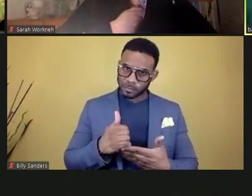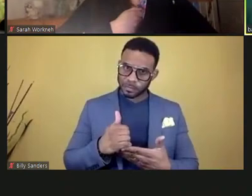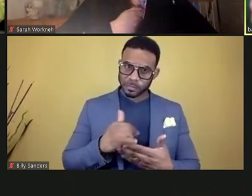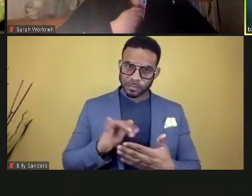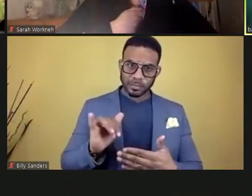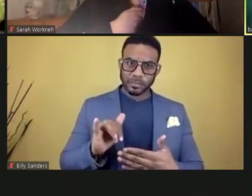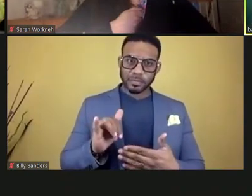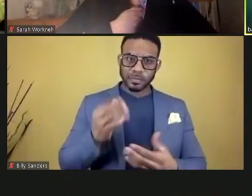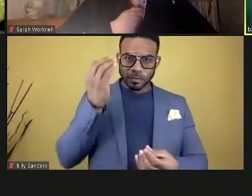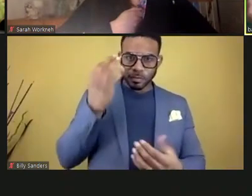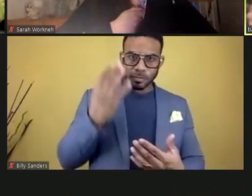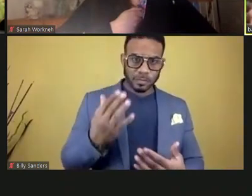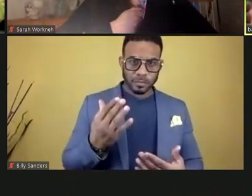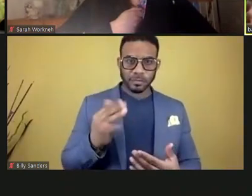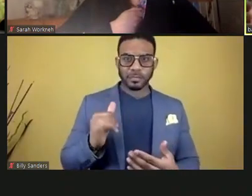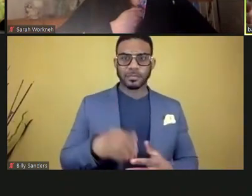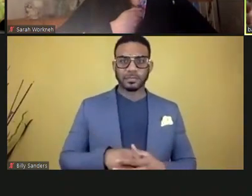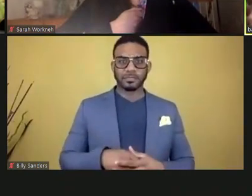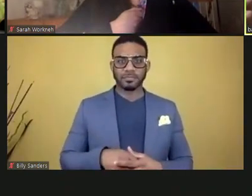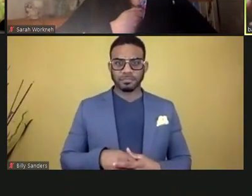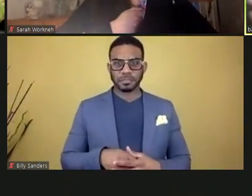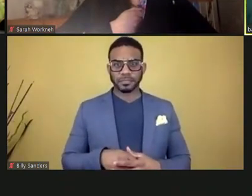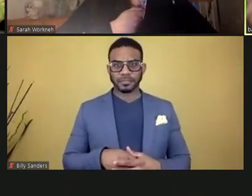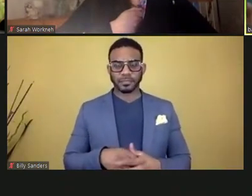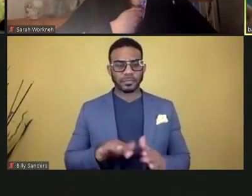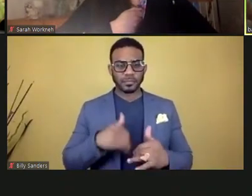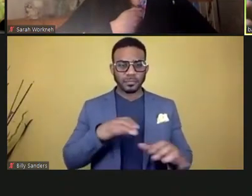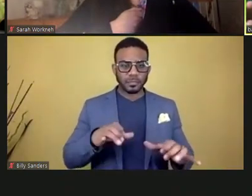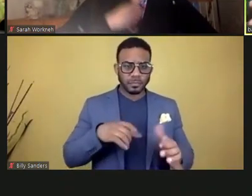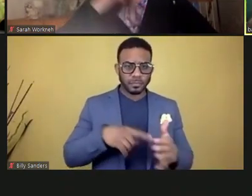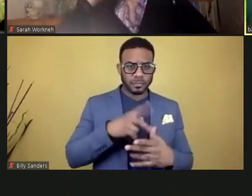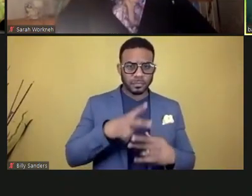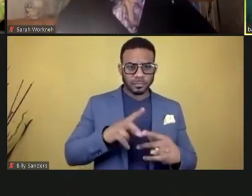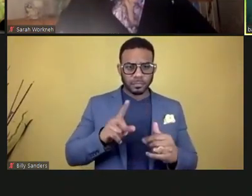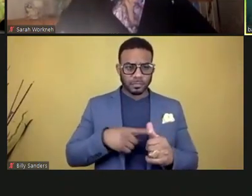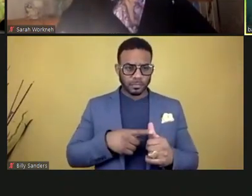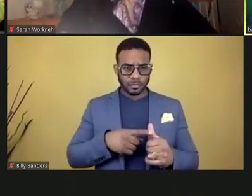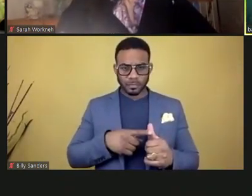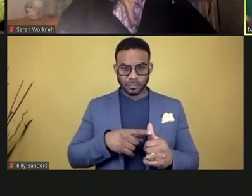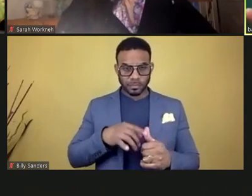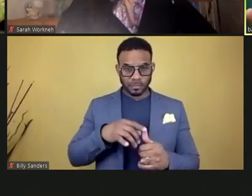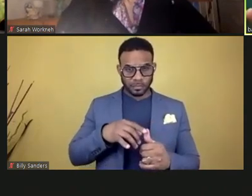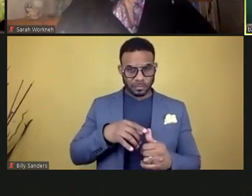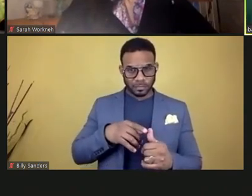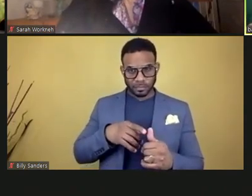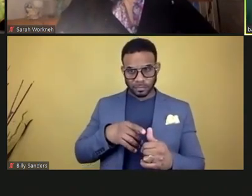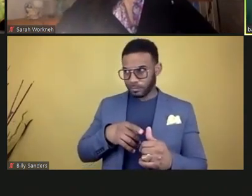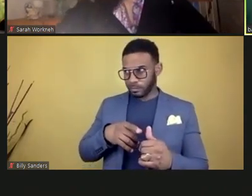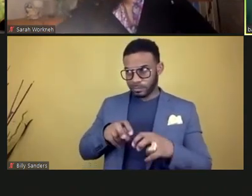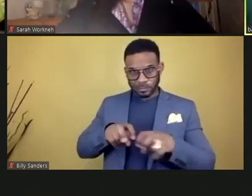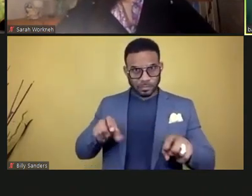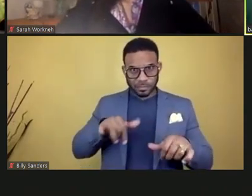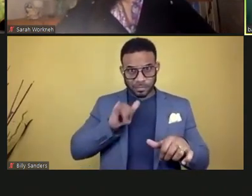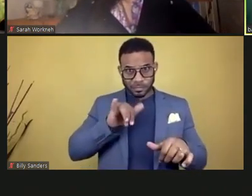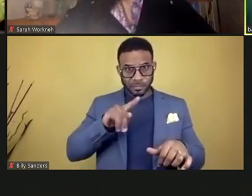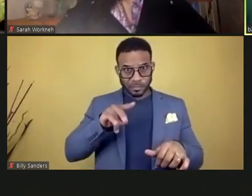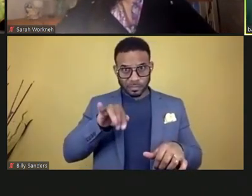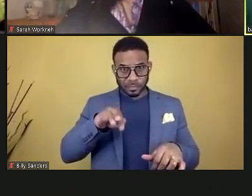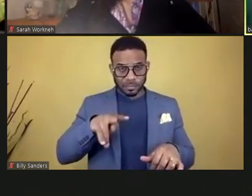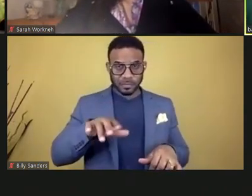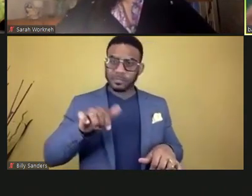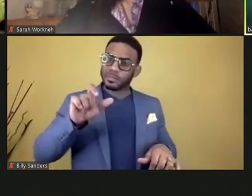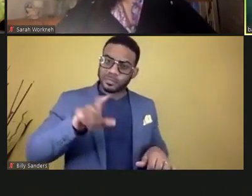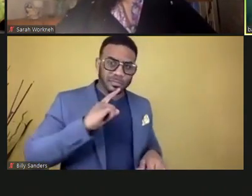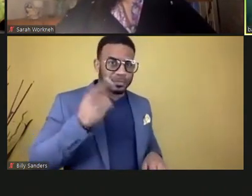like inform kind of how we are doing this kind of first iteration, but this is iterative. Like, this has to